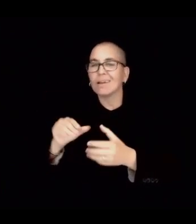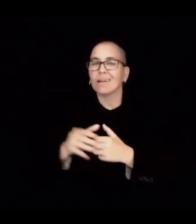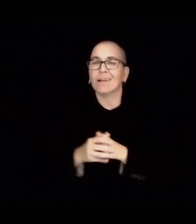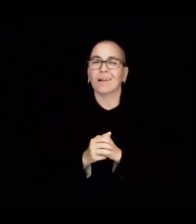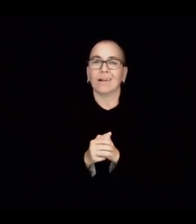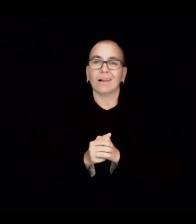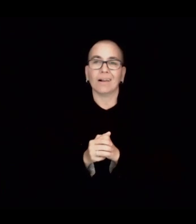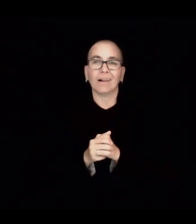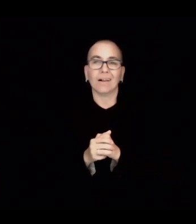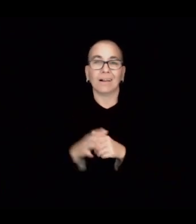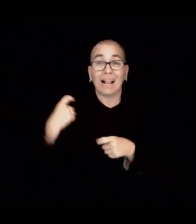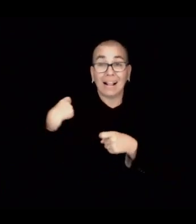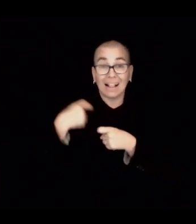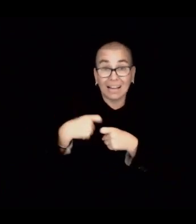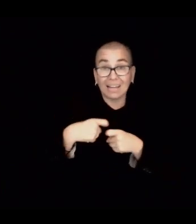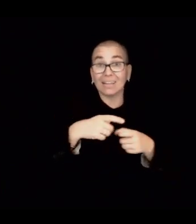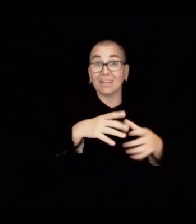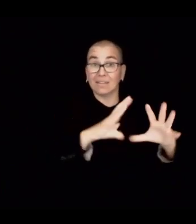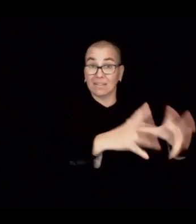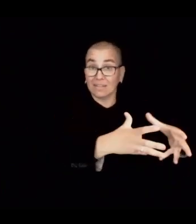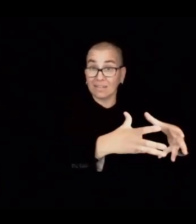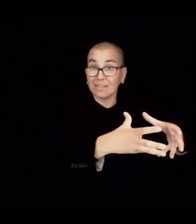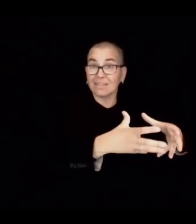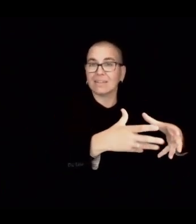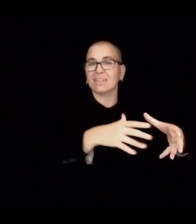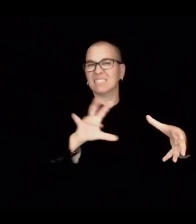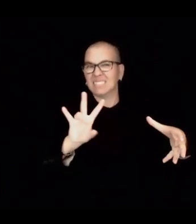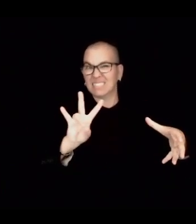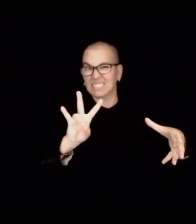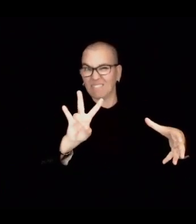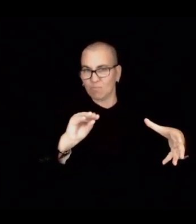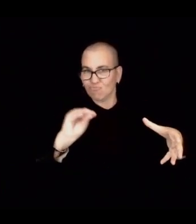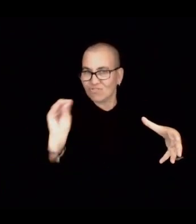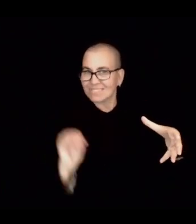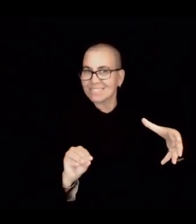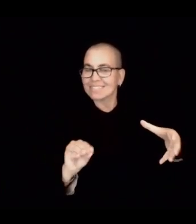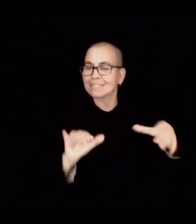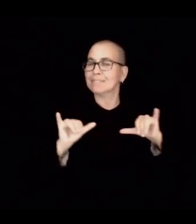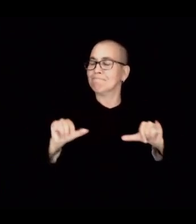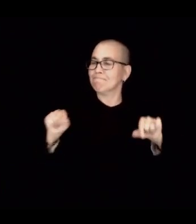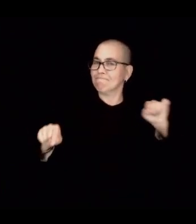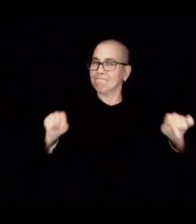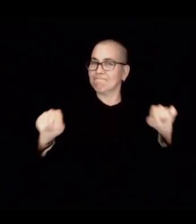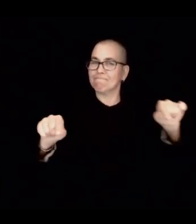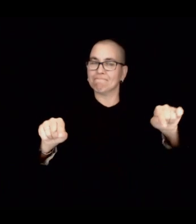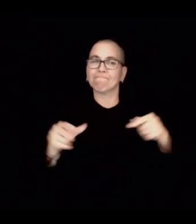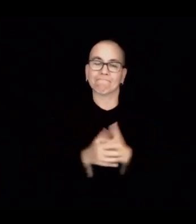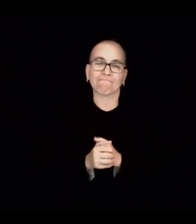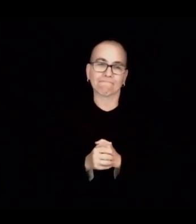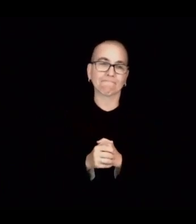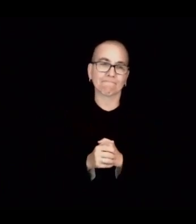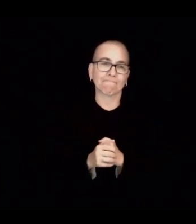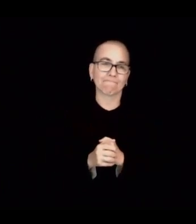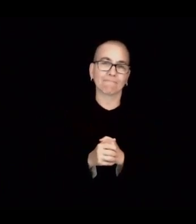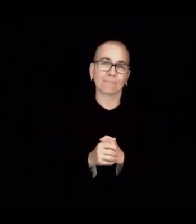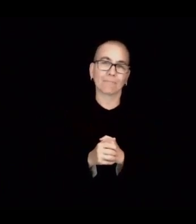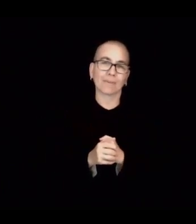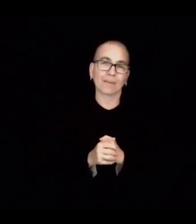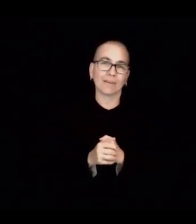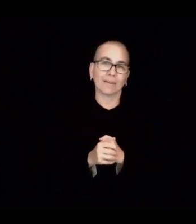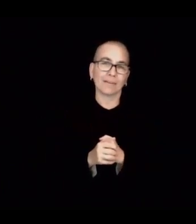Populations of color represented about 40% of the people getting tested, but 90% of the positive results.